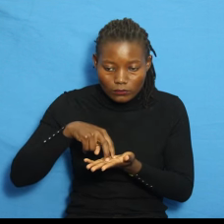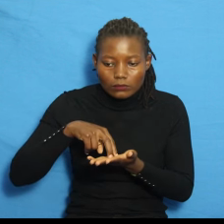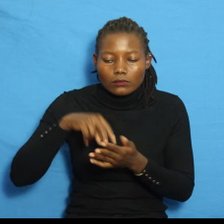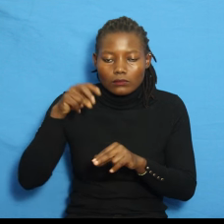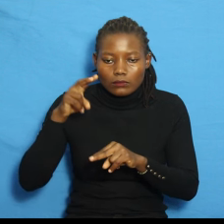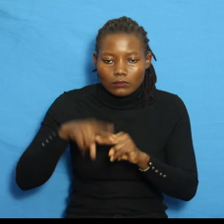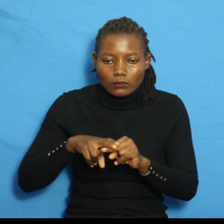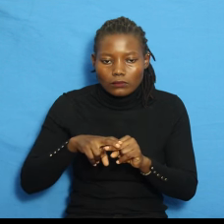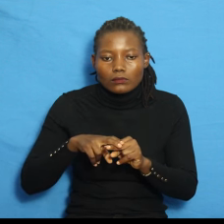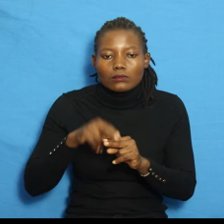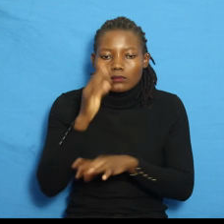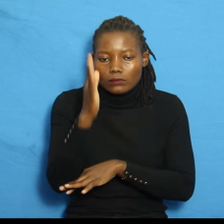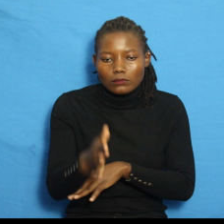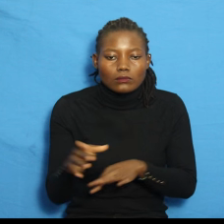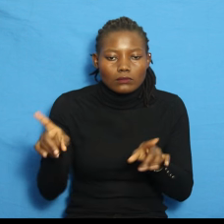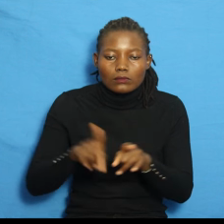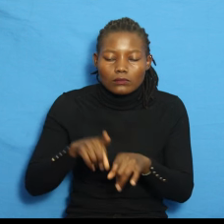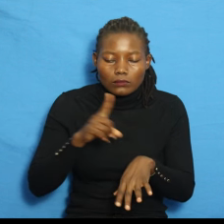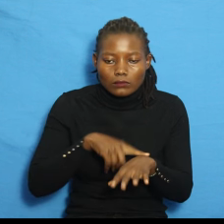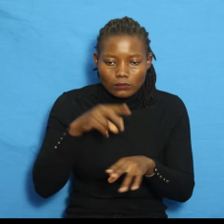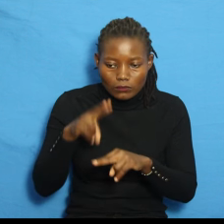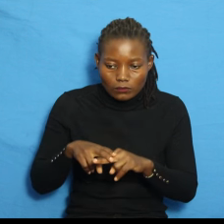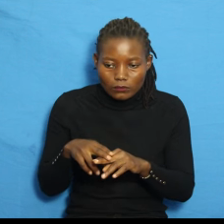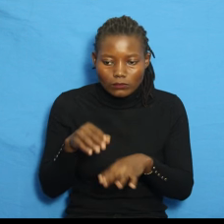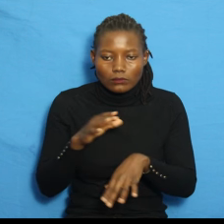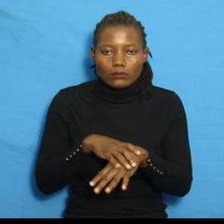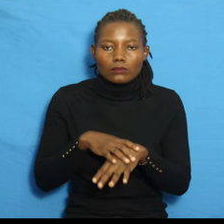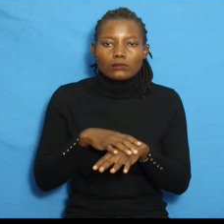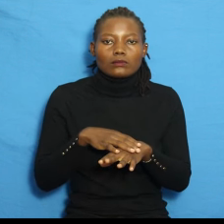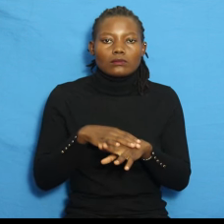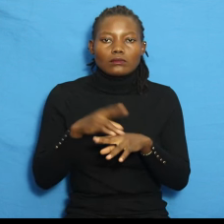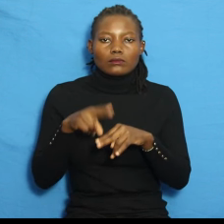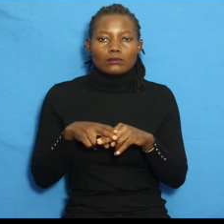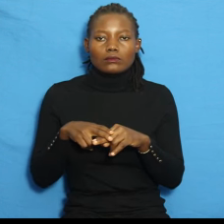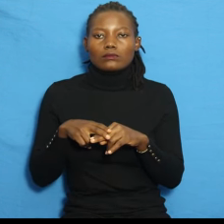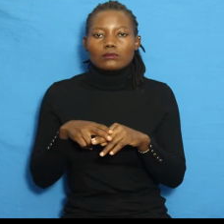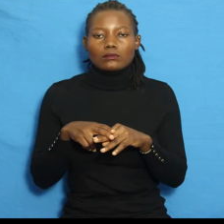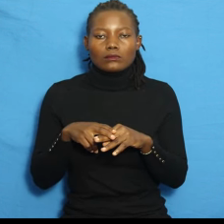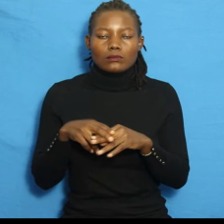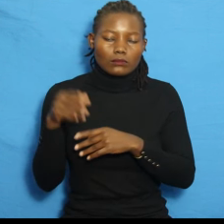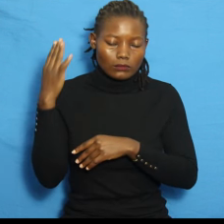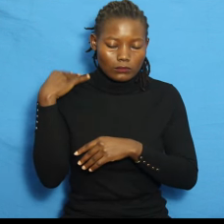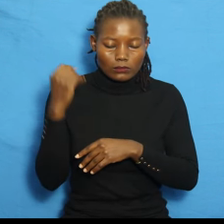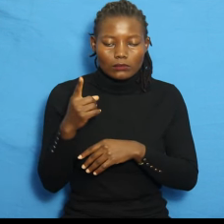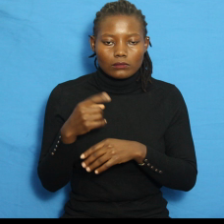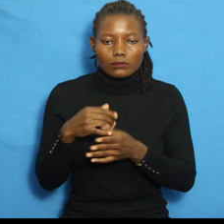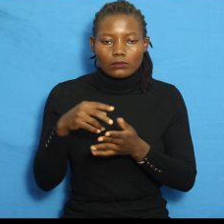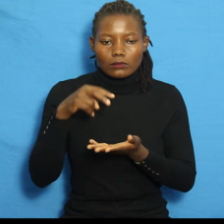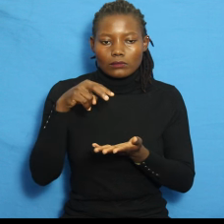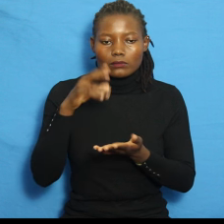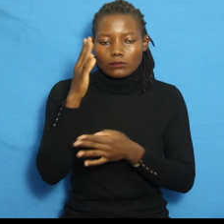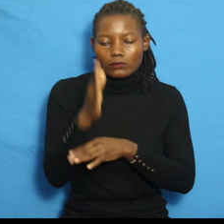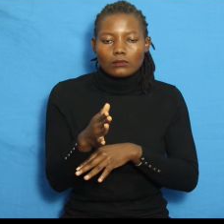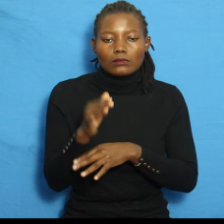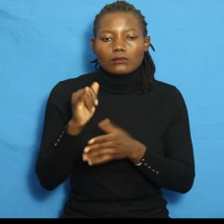while training. You sit and stand straight with your shoulders and back, or even when sitting or sitting on a chair, you must sit with your